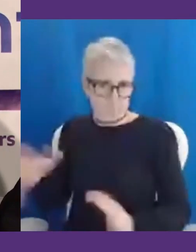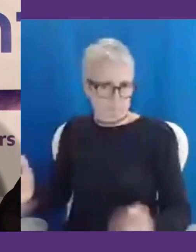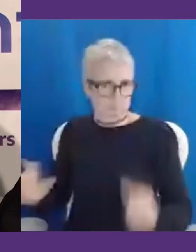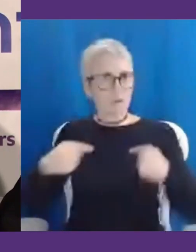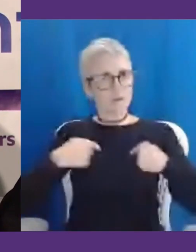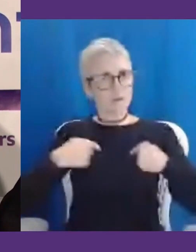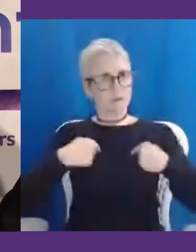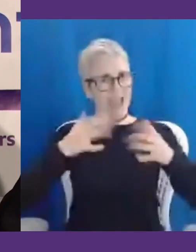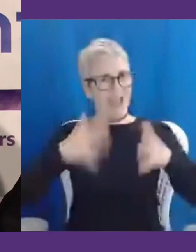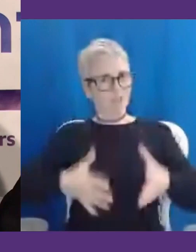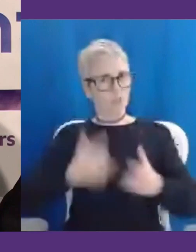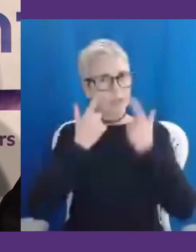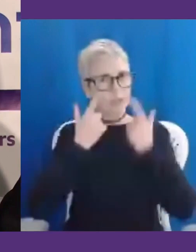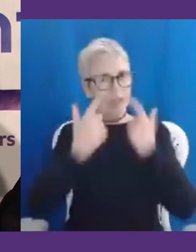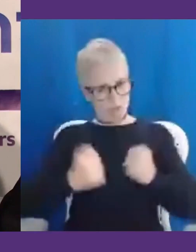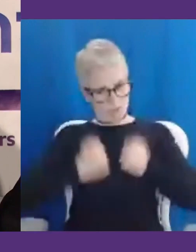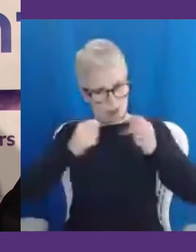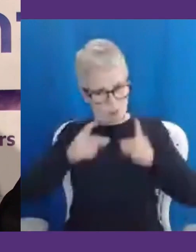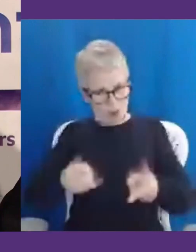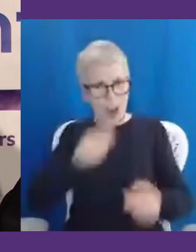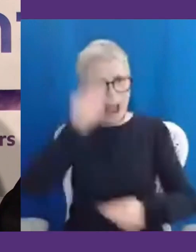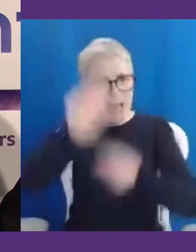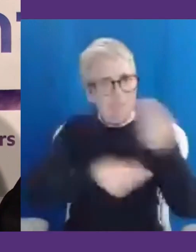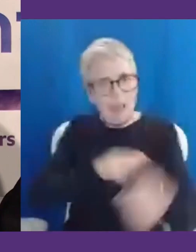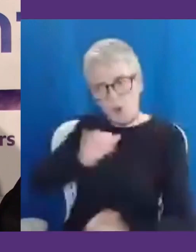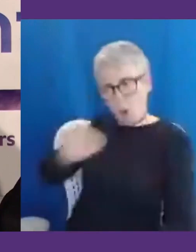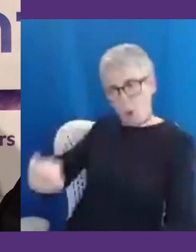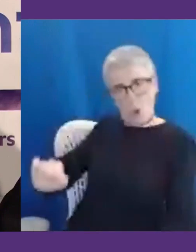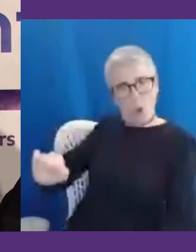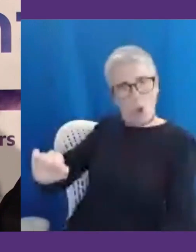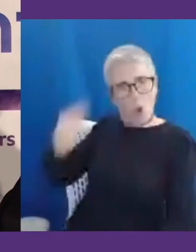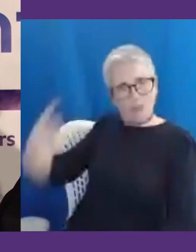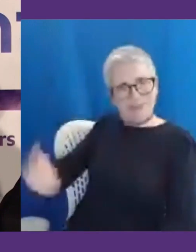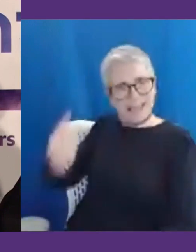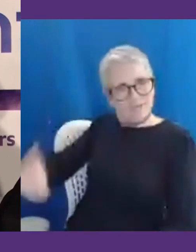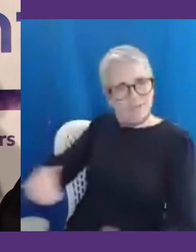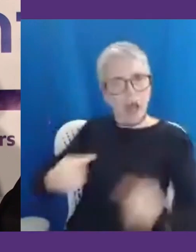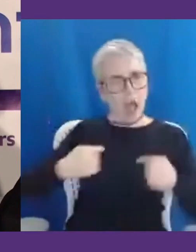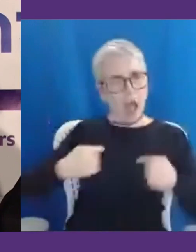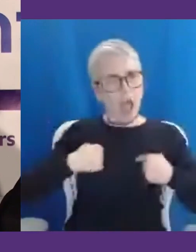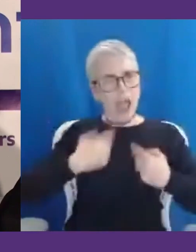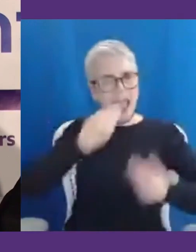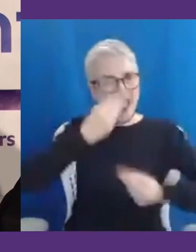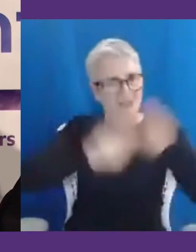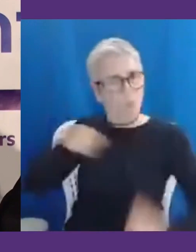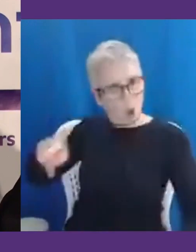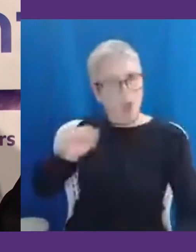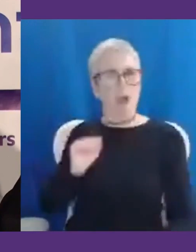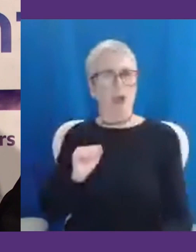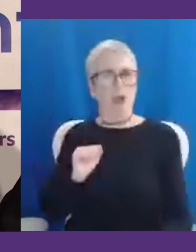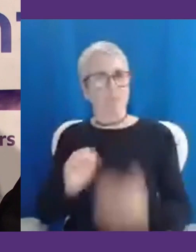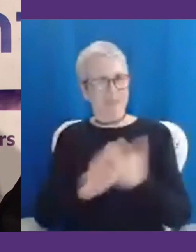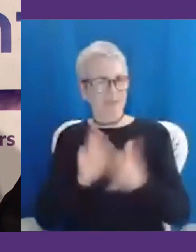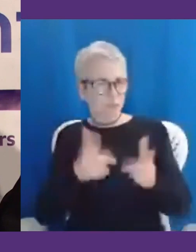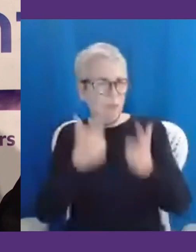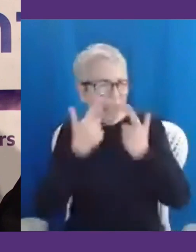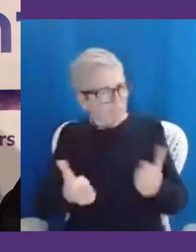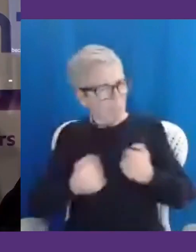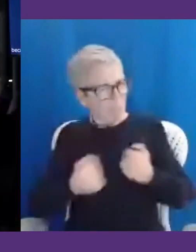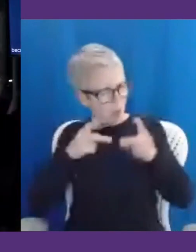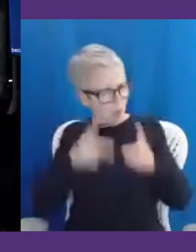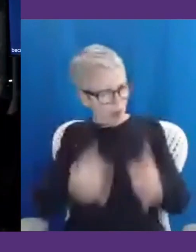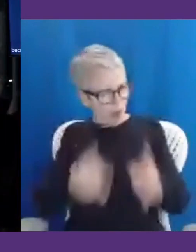carefully, because it's me talking on her behalf. So personally, it's been fascinating and important, I think, as